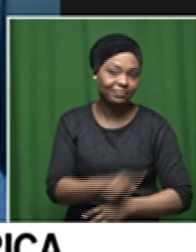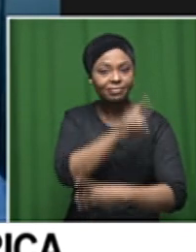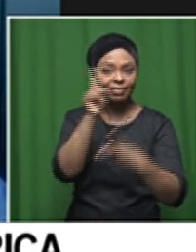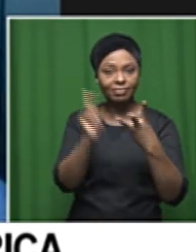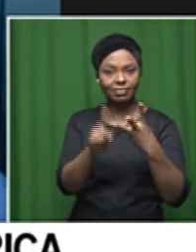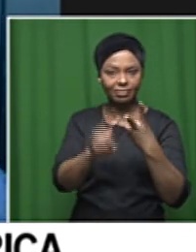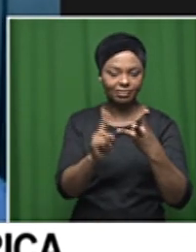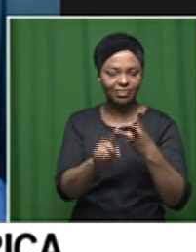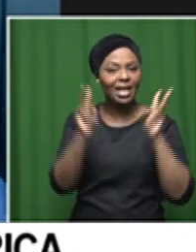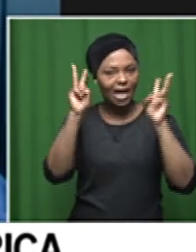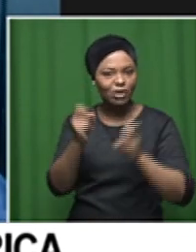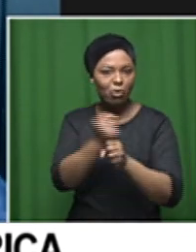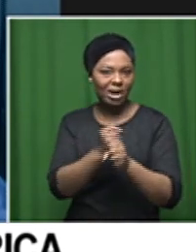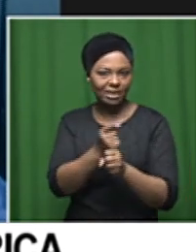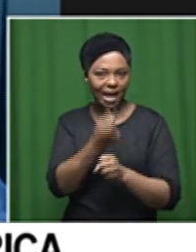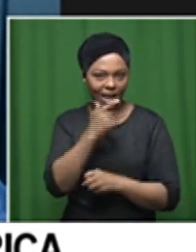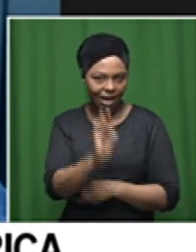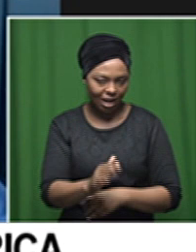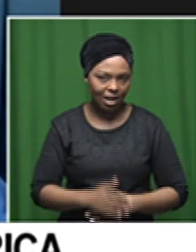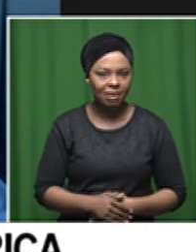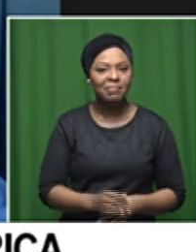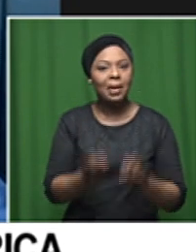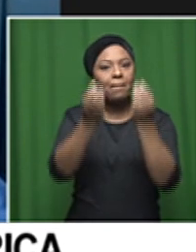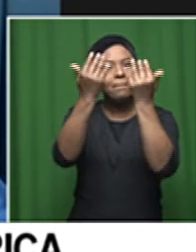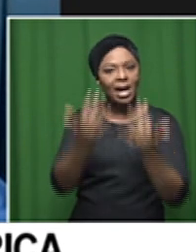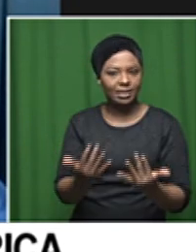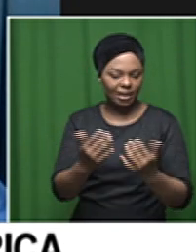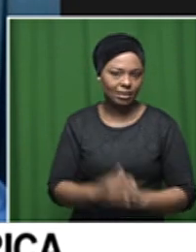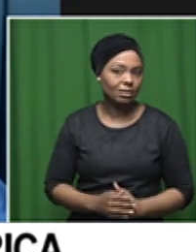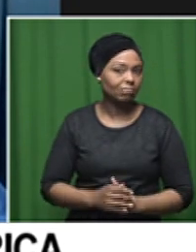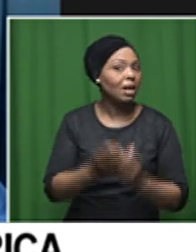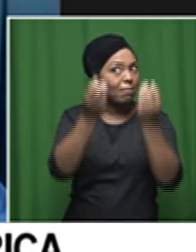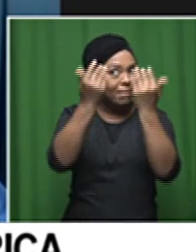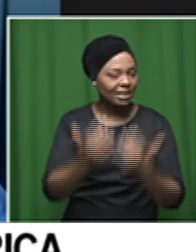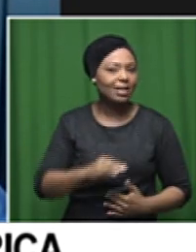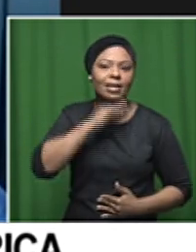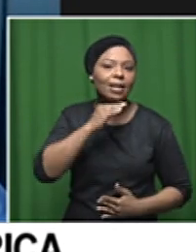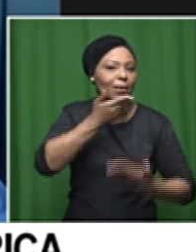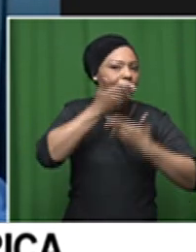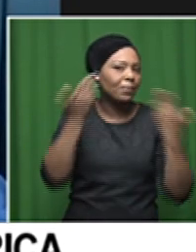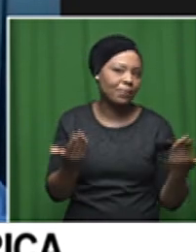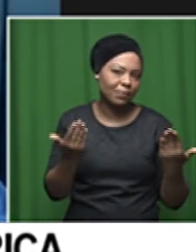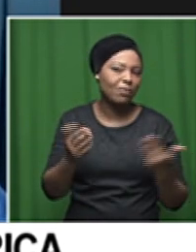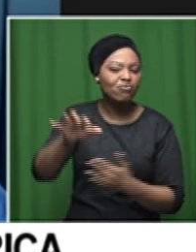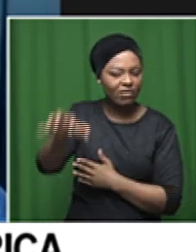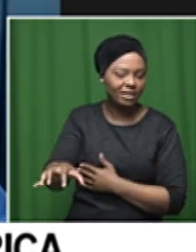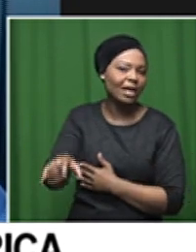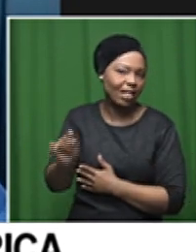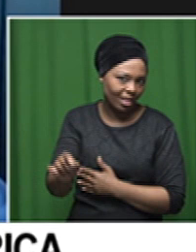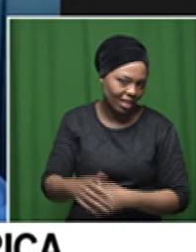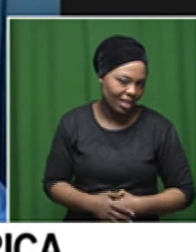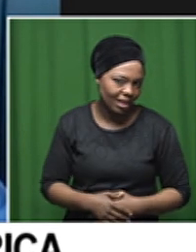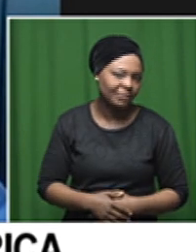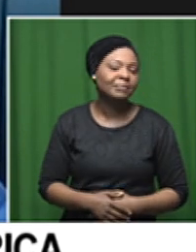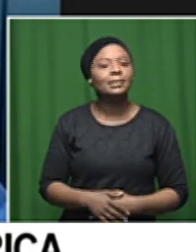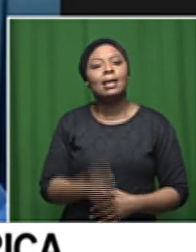real one. First, the issue of the budget. We do not have enough budget for medicine provincially. Okay. Secondly,